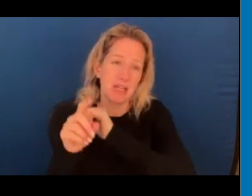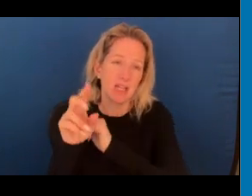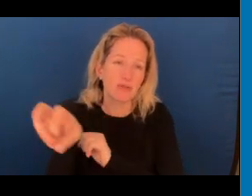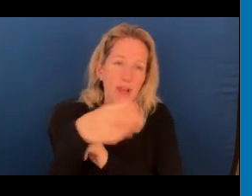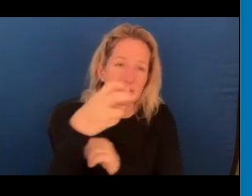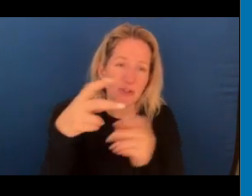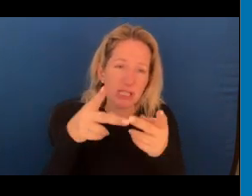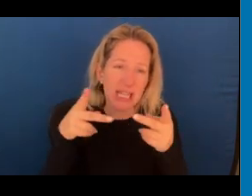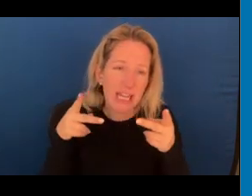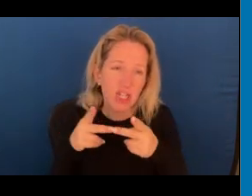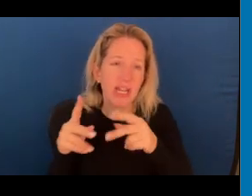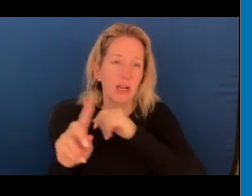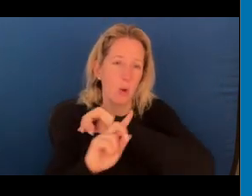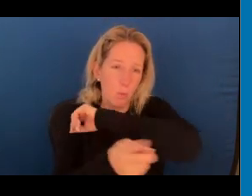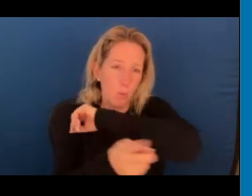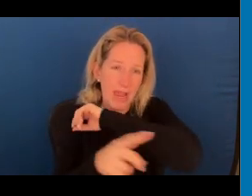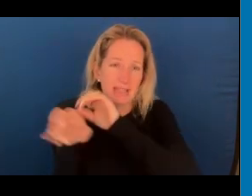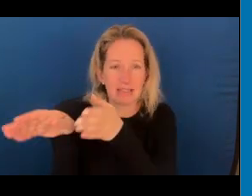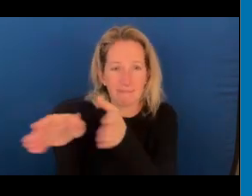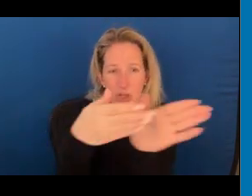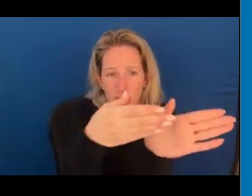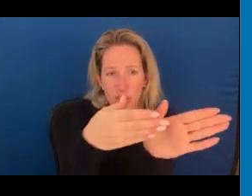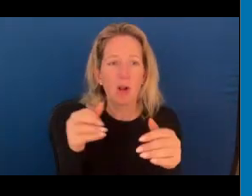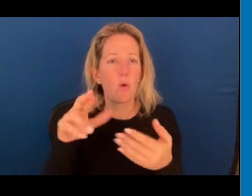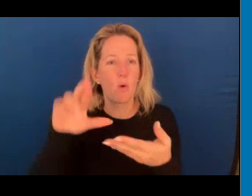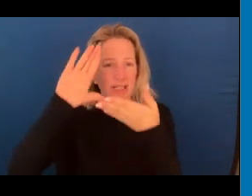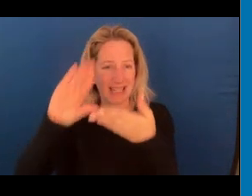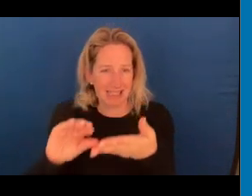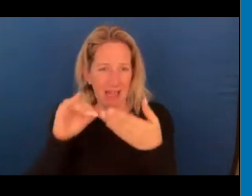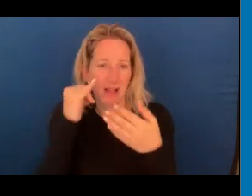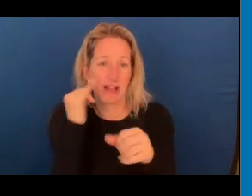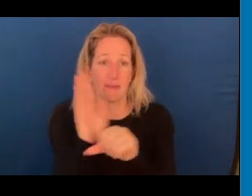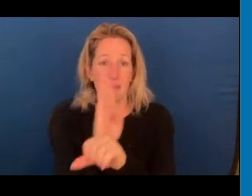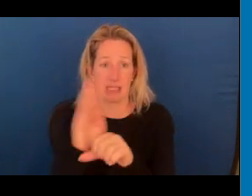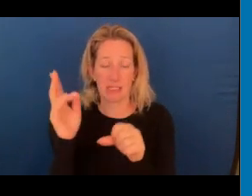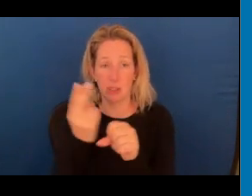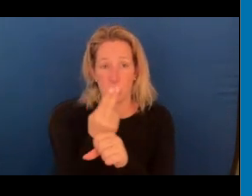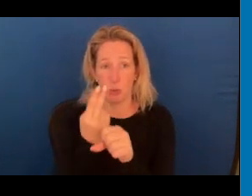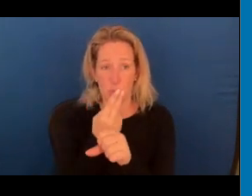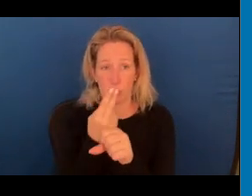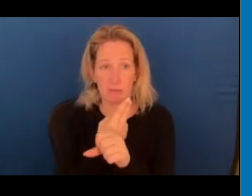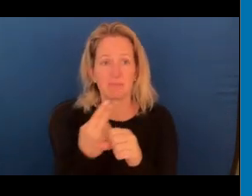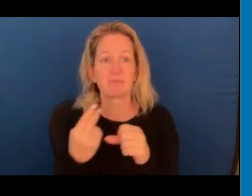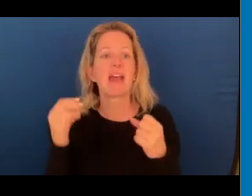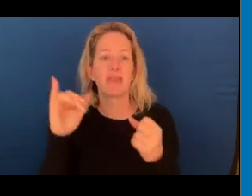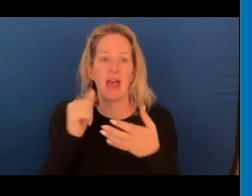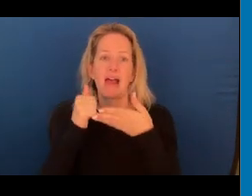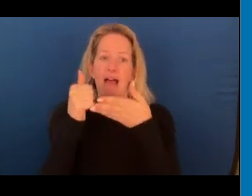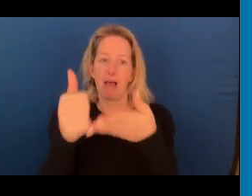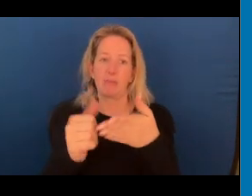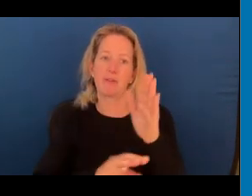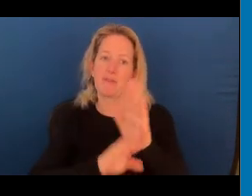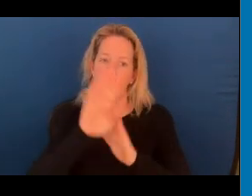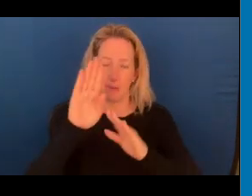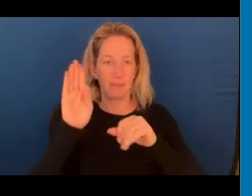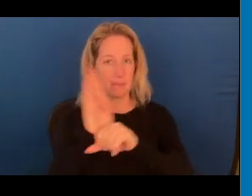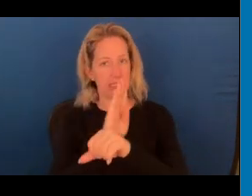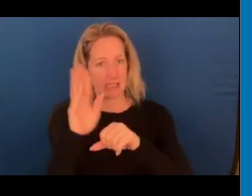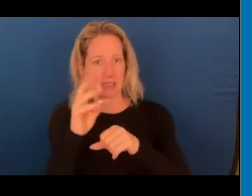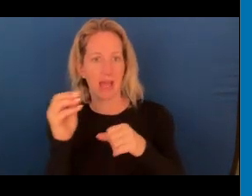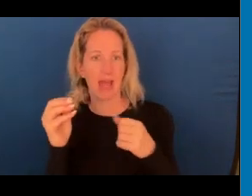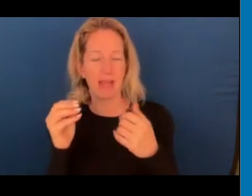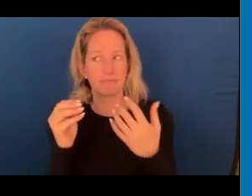or discounts for businesses that use sustainable service where they're like, all right, and that in turn helps them develop business, develop routes,